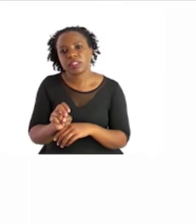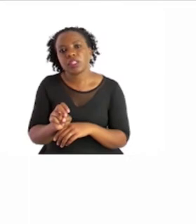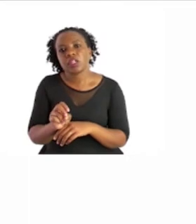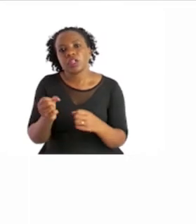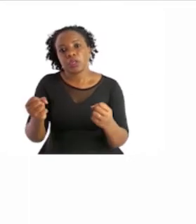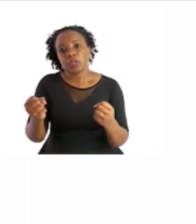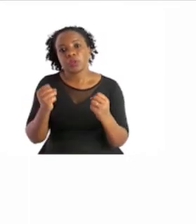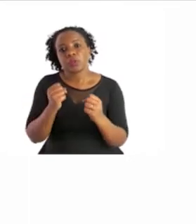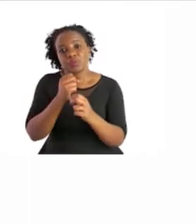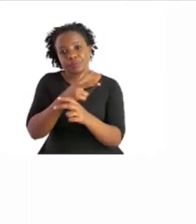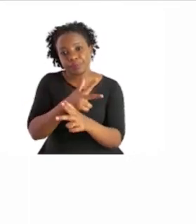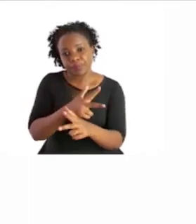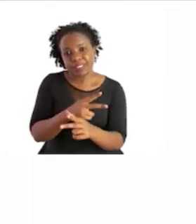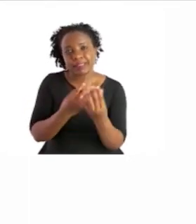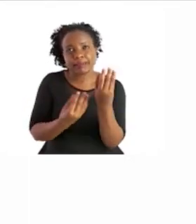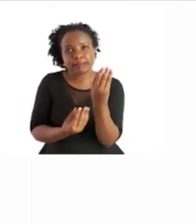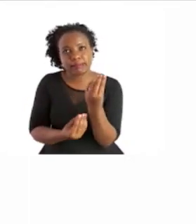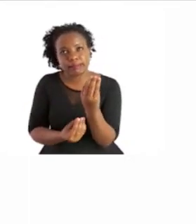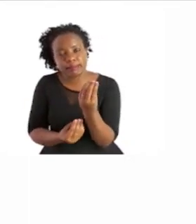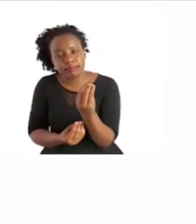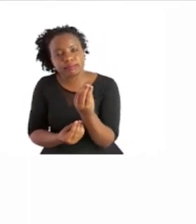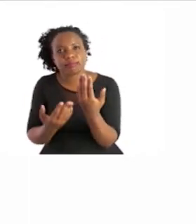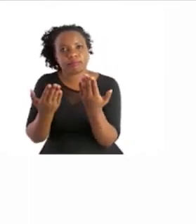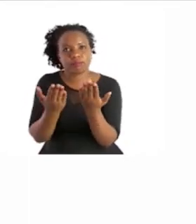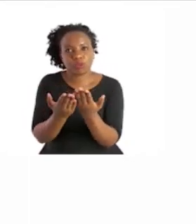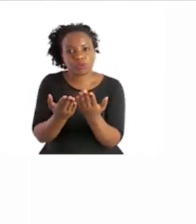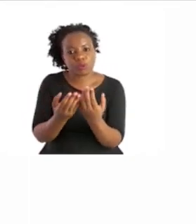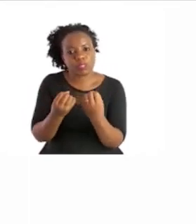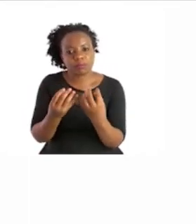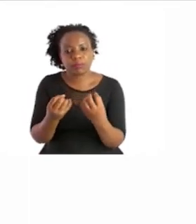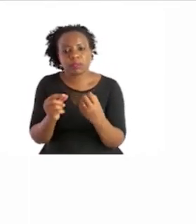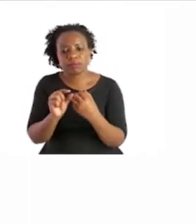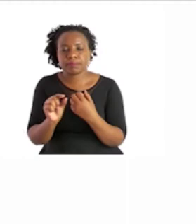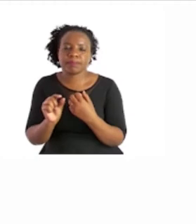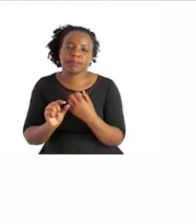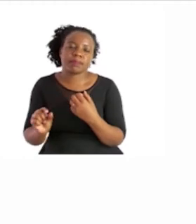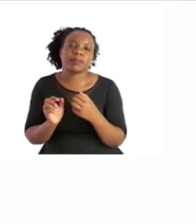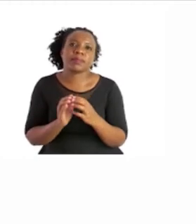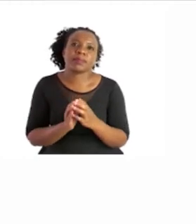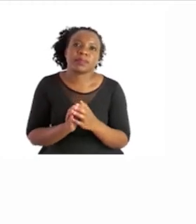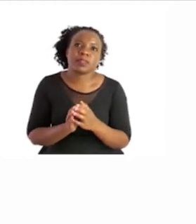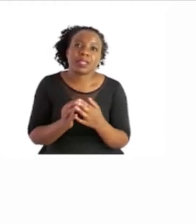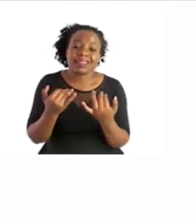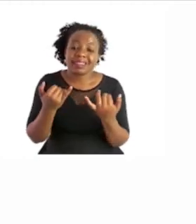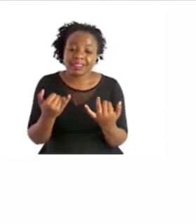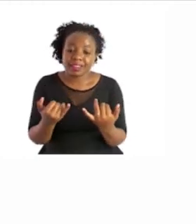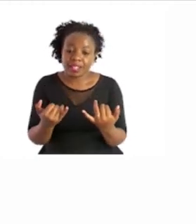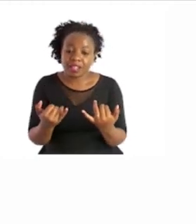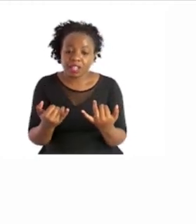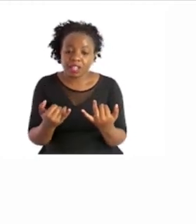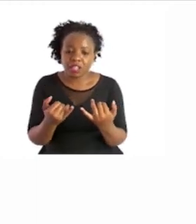superhero, kitchen, school, etc. Now the question is saying,